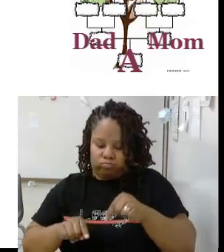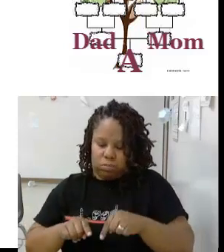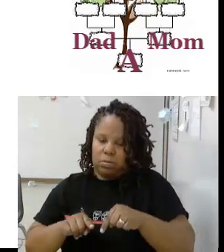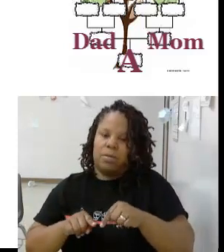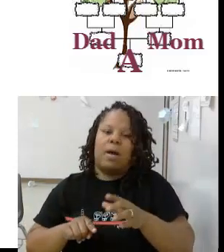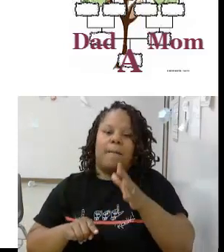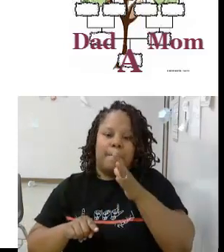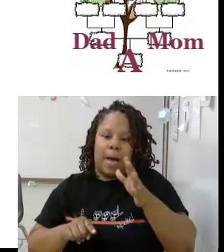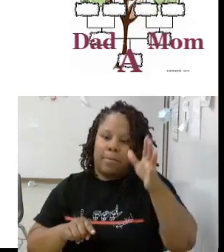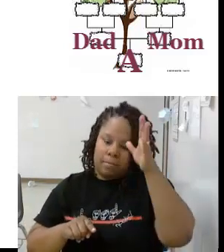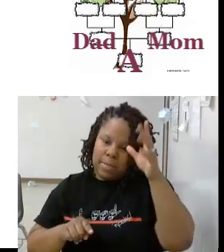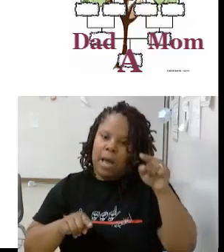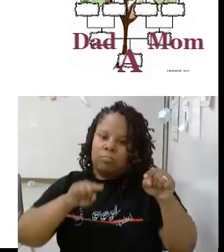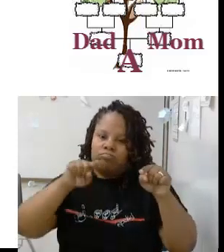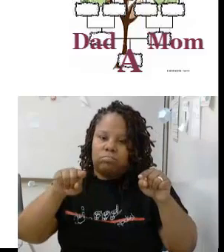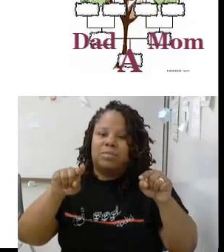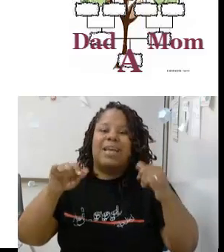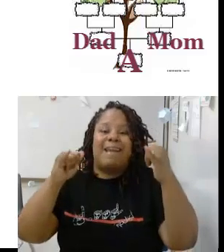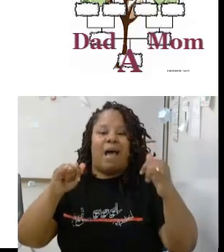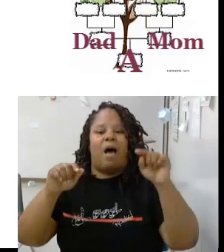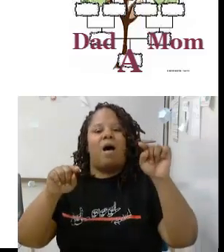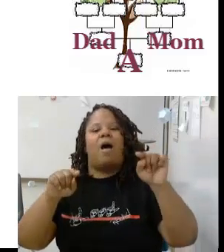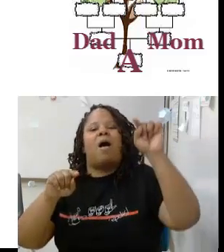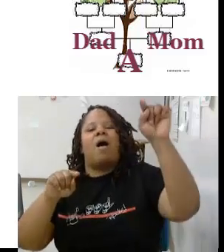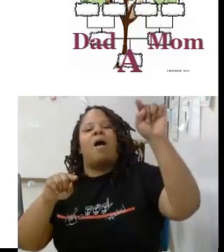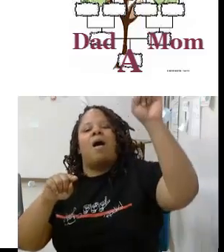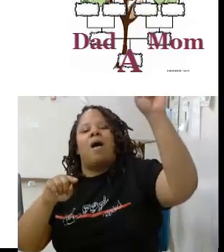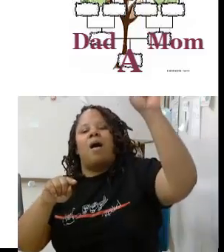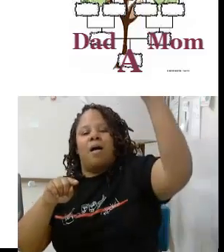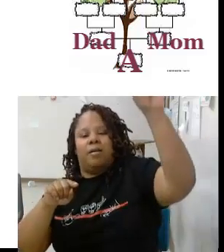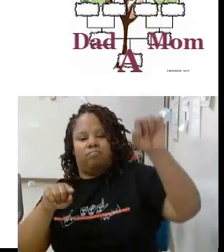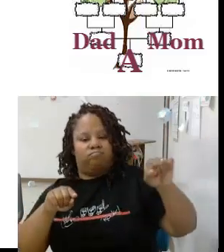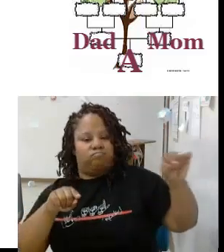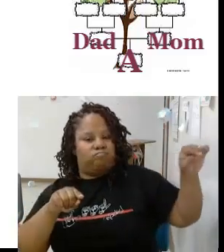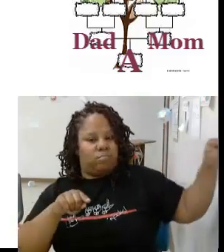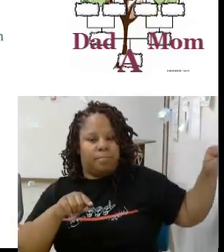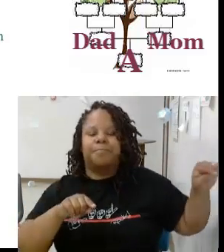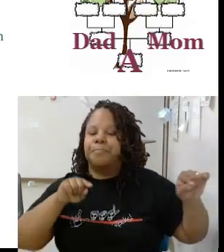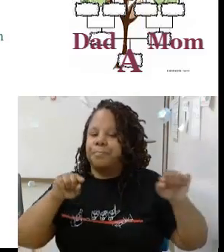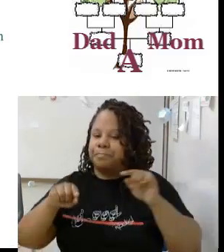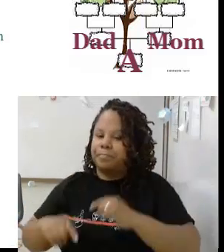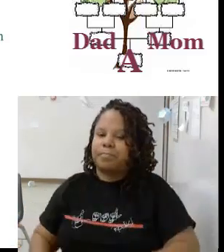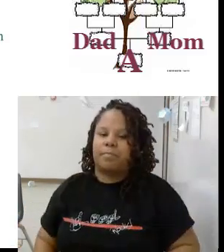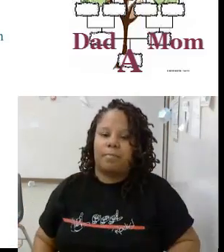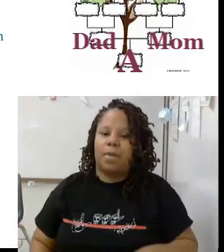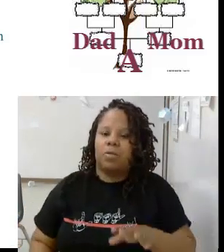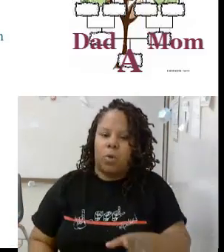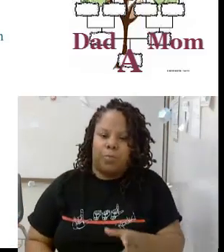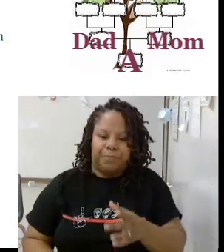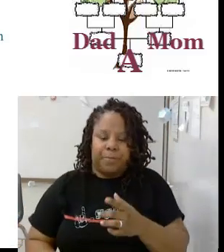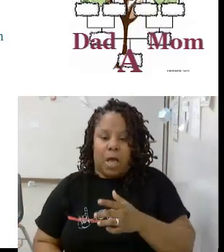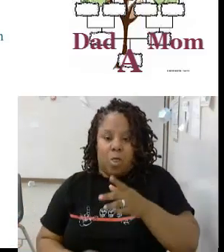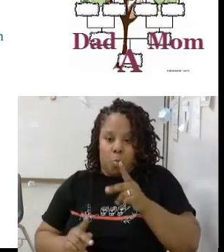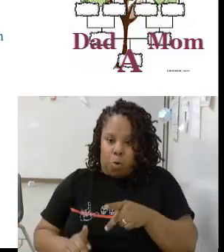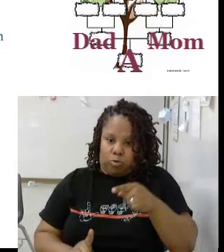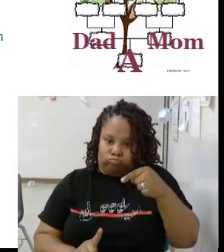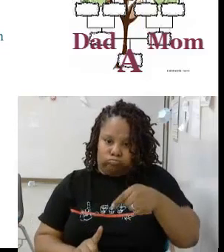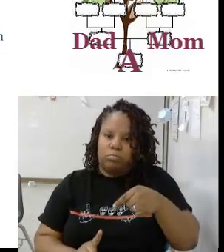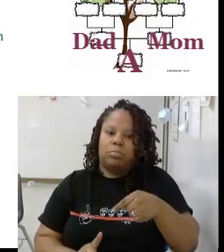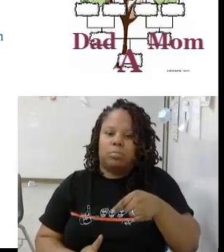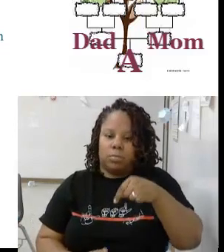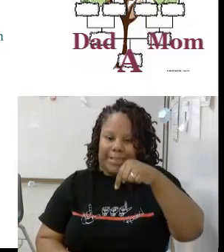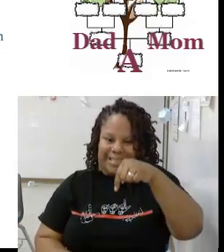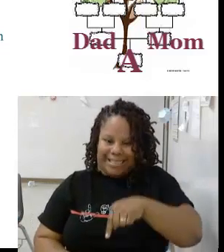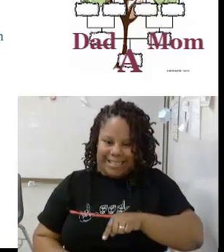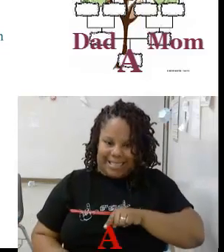tree with the person who you're signing about in the center spot at the bottom of your signing space.